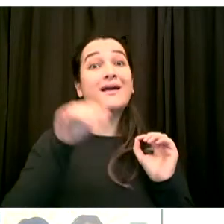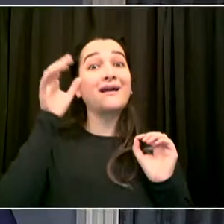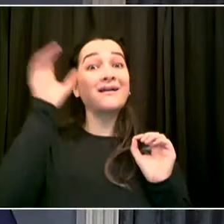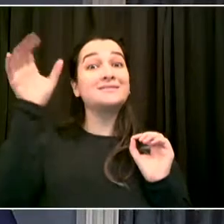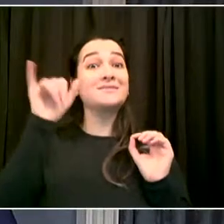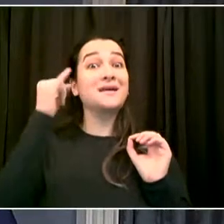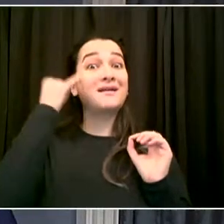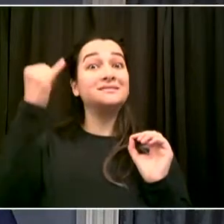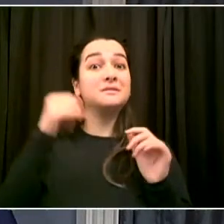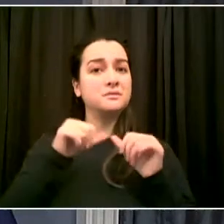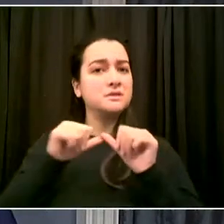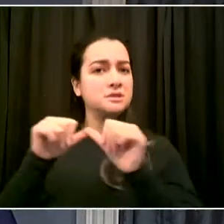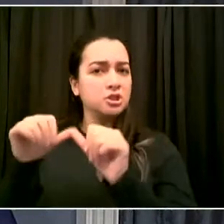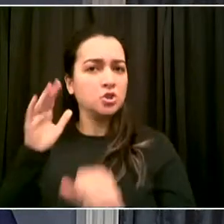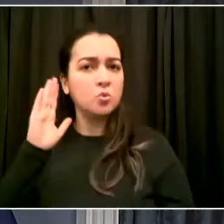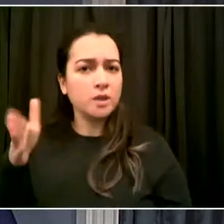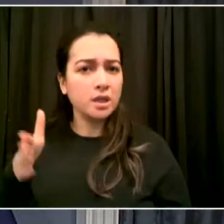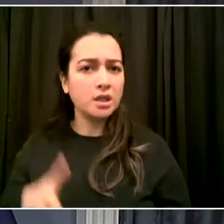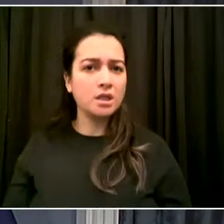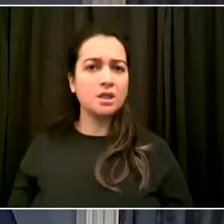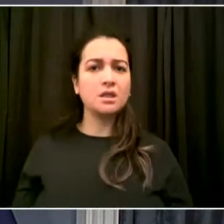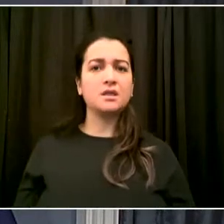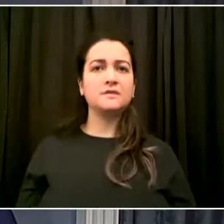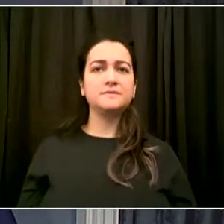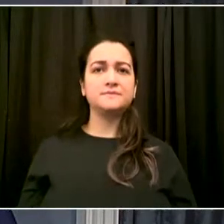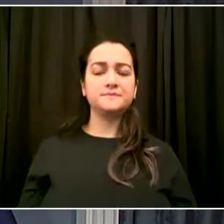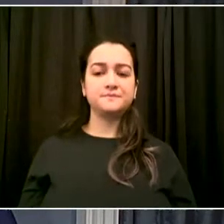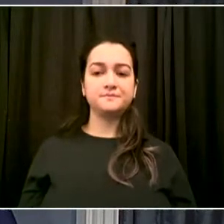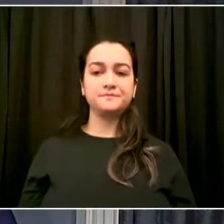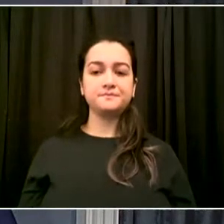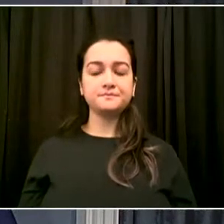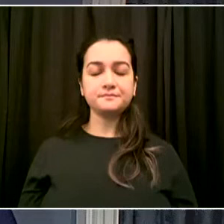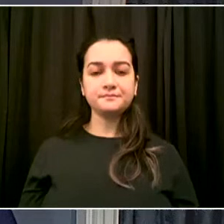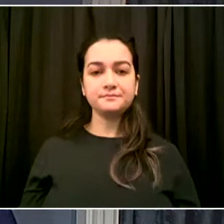you. Go ahead. Next is Amanda from Politico.